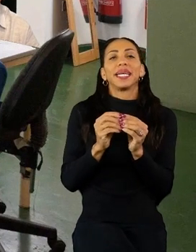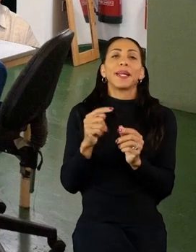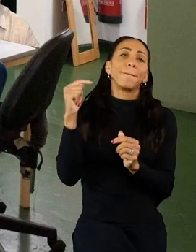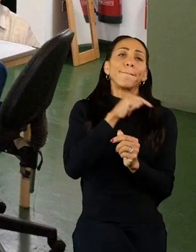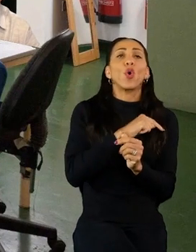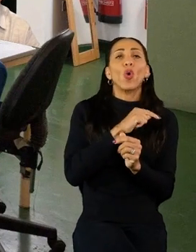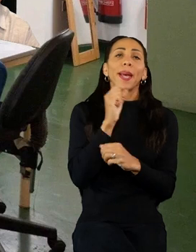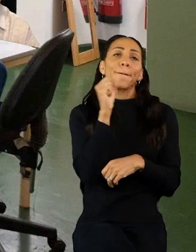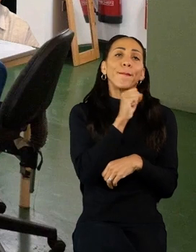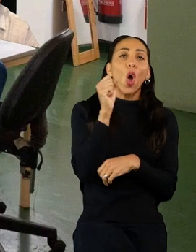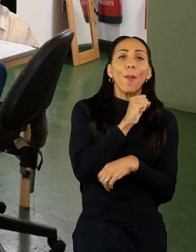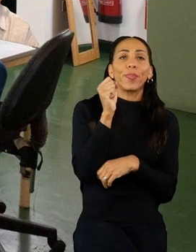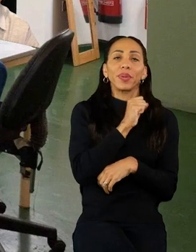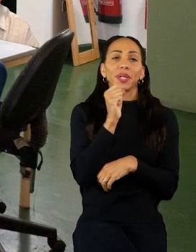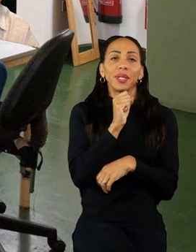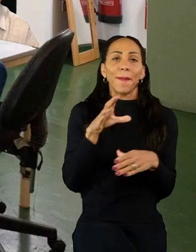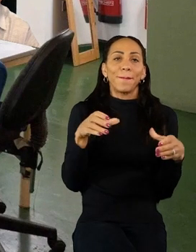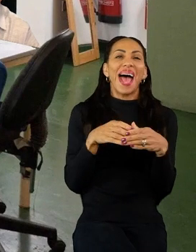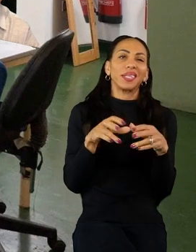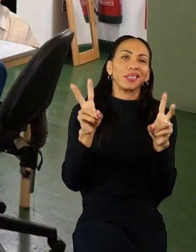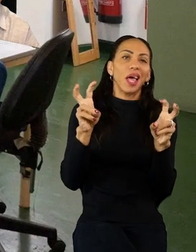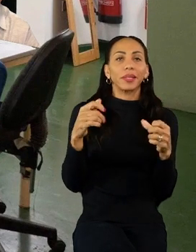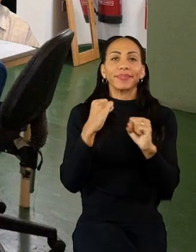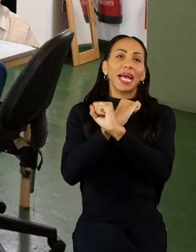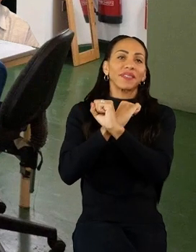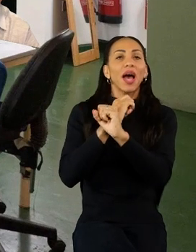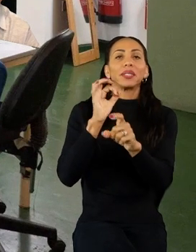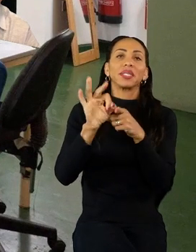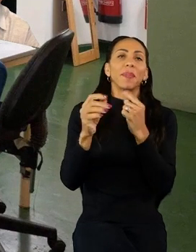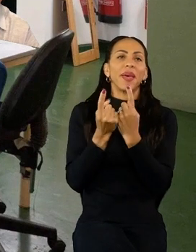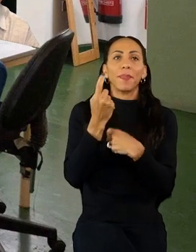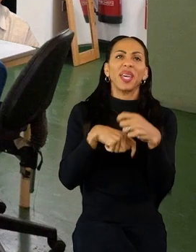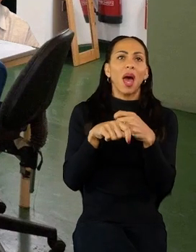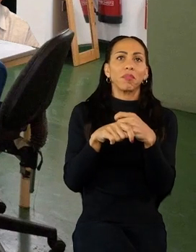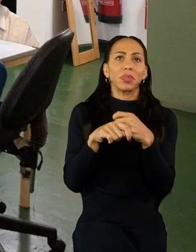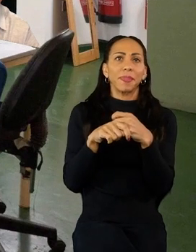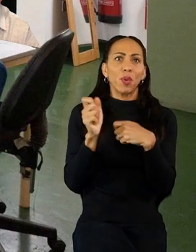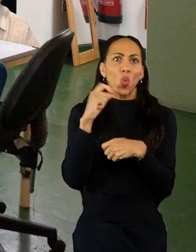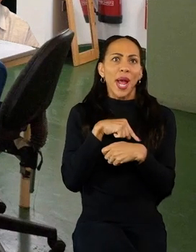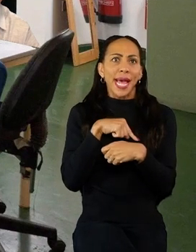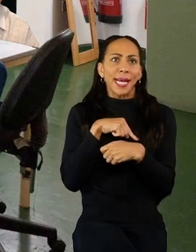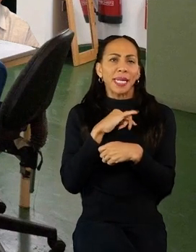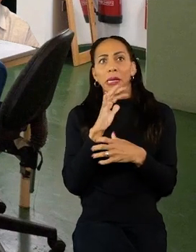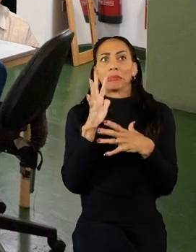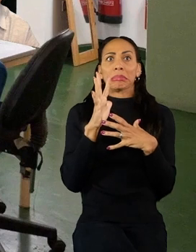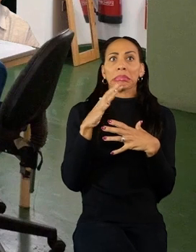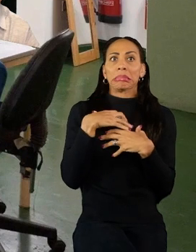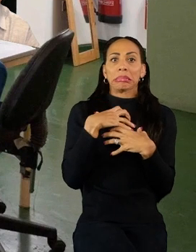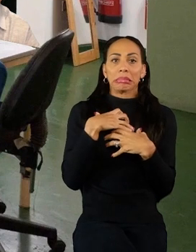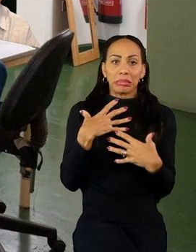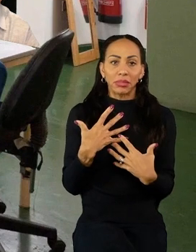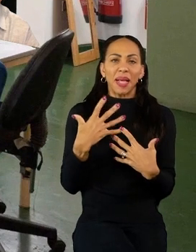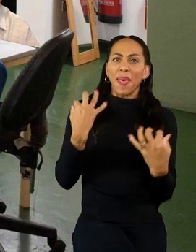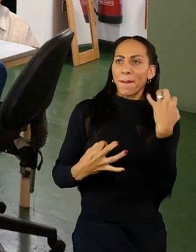It was a kind of pop idol competition that all goes wrong, all goes sort of rather sinister. And anyway, they're performing with themselves